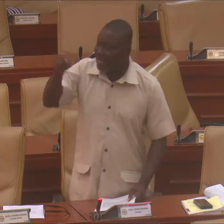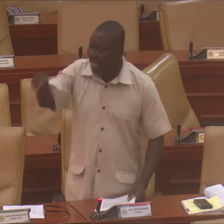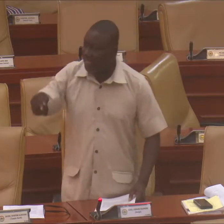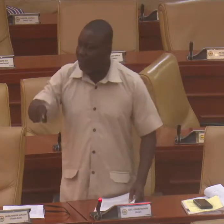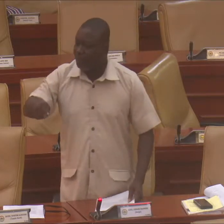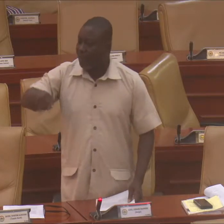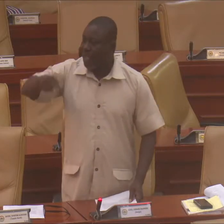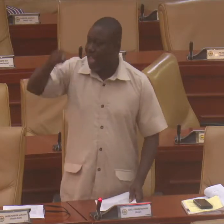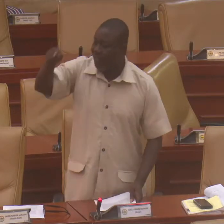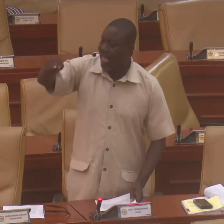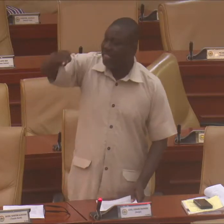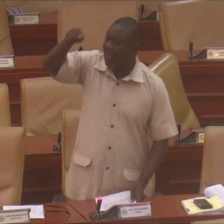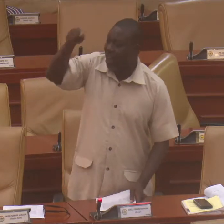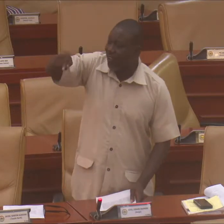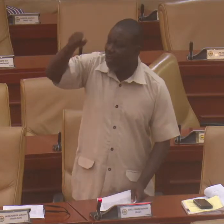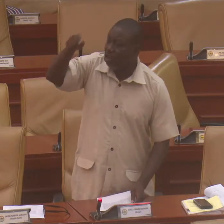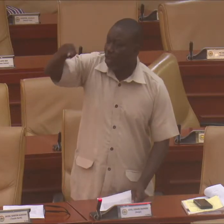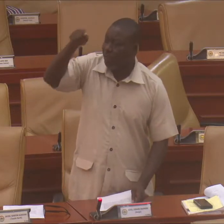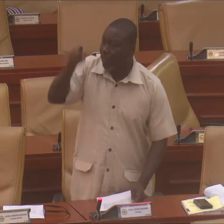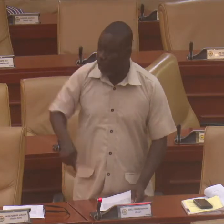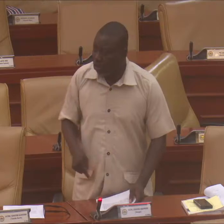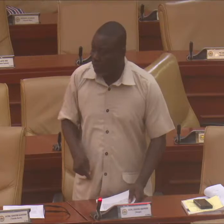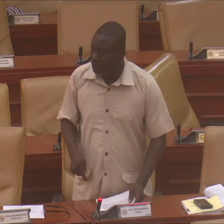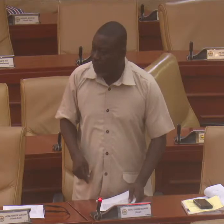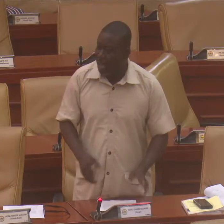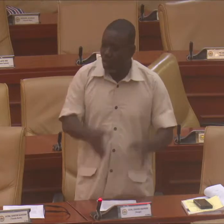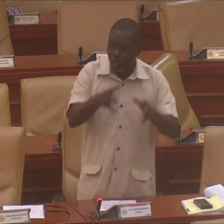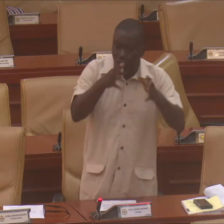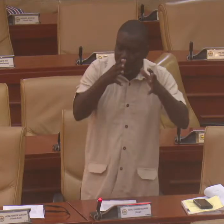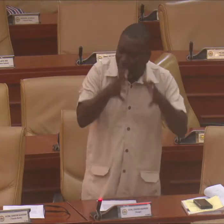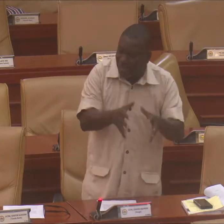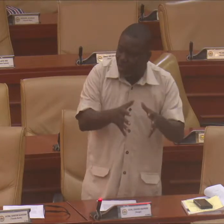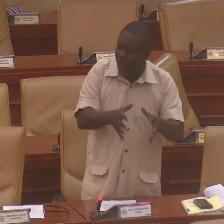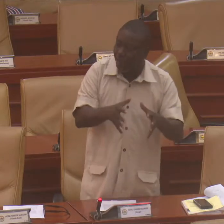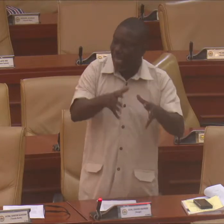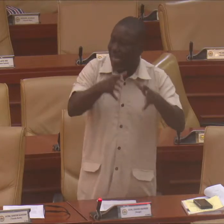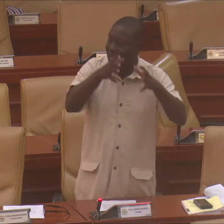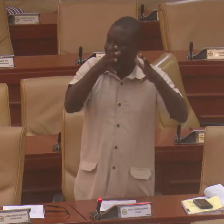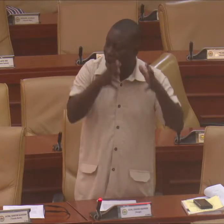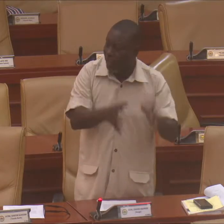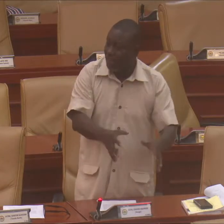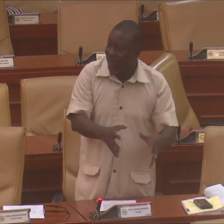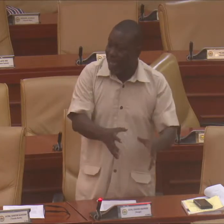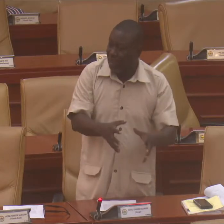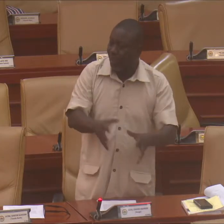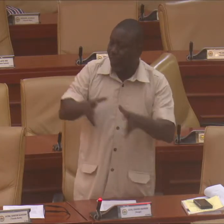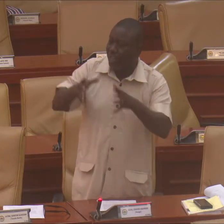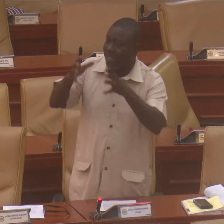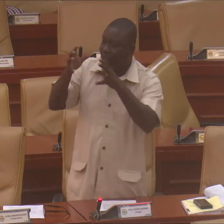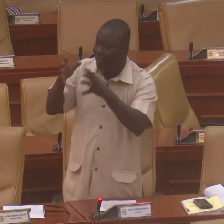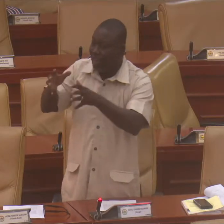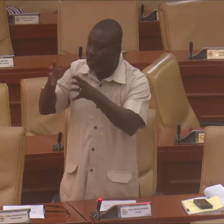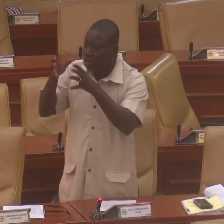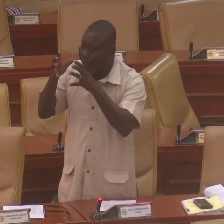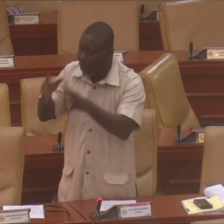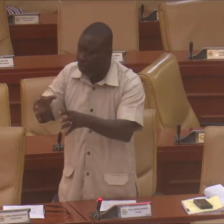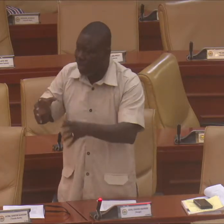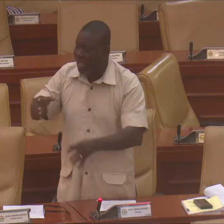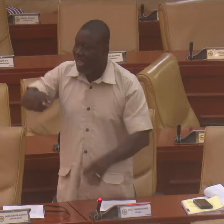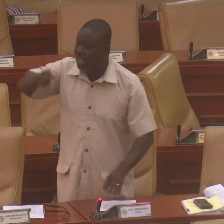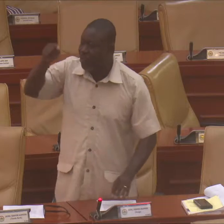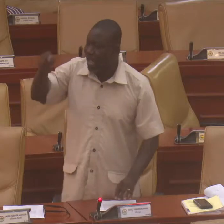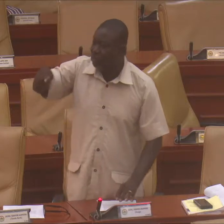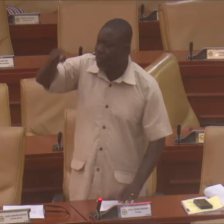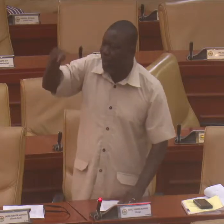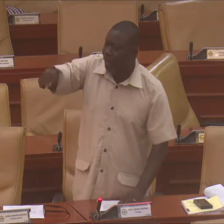is that if there is a revenue shortfall and you use part of the COVID money to fill that revenue shortfall,